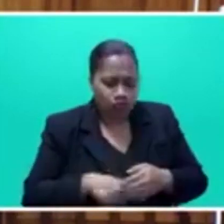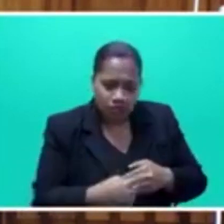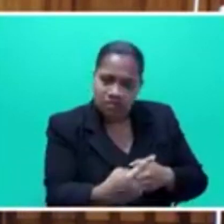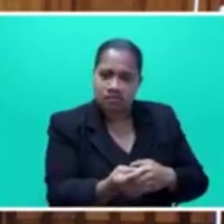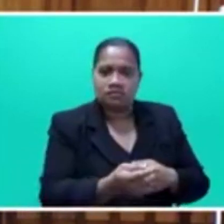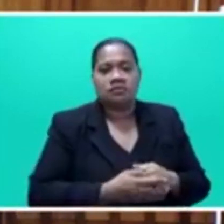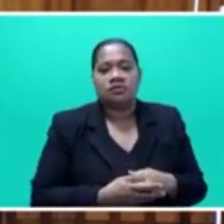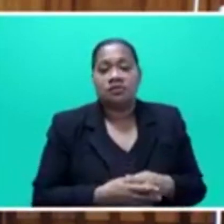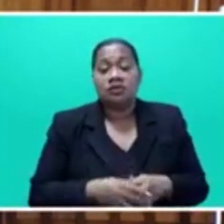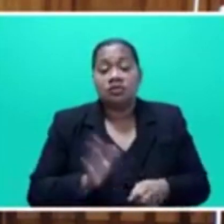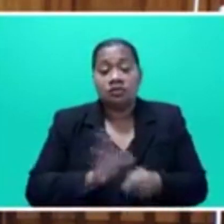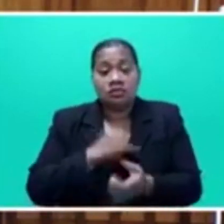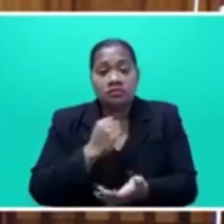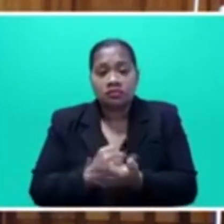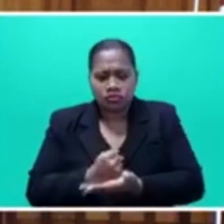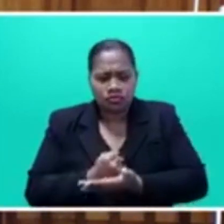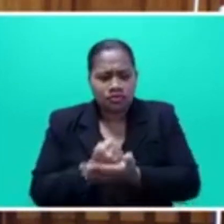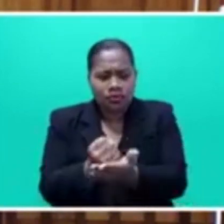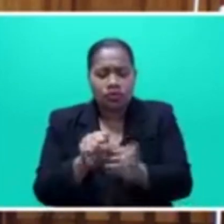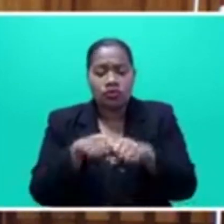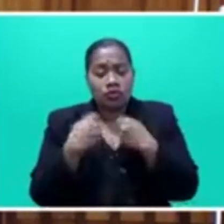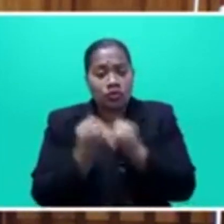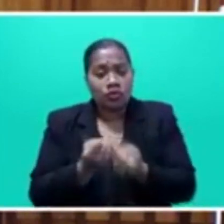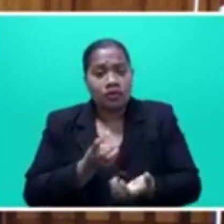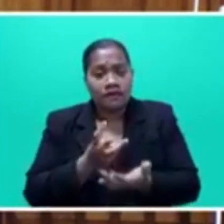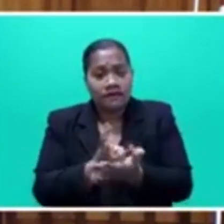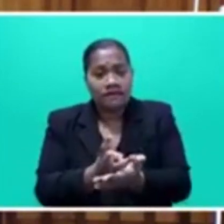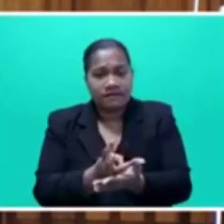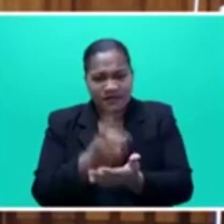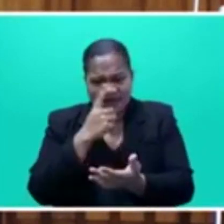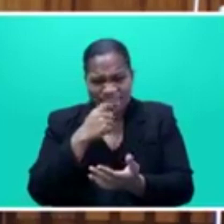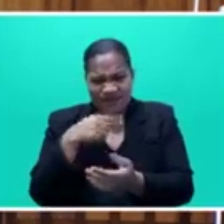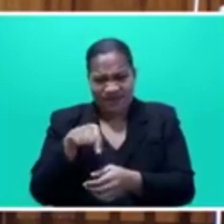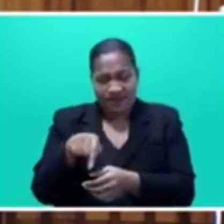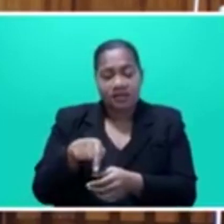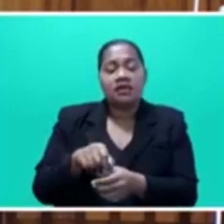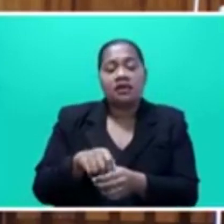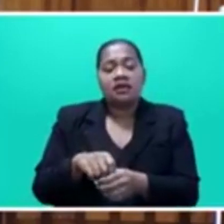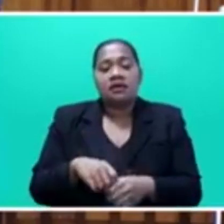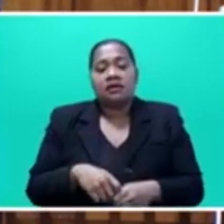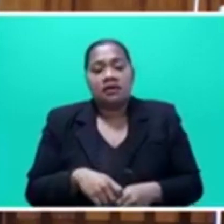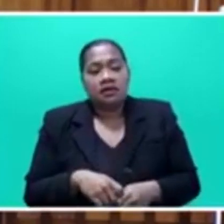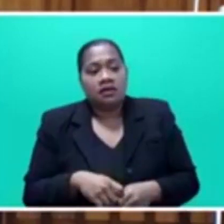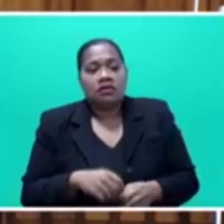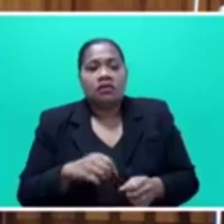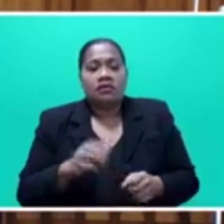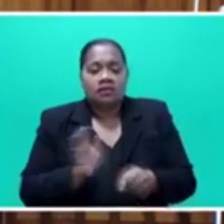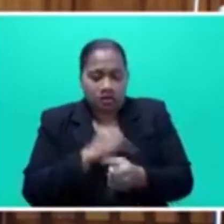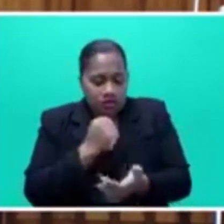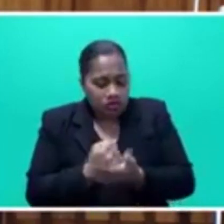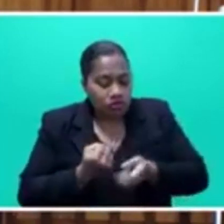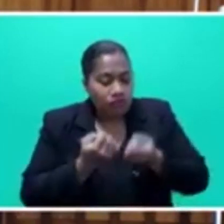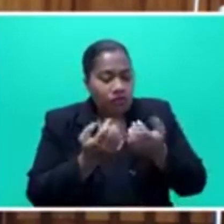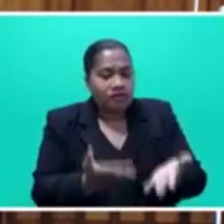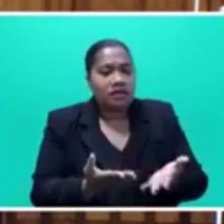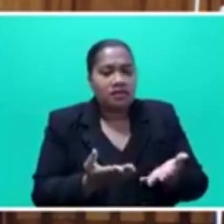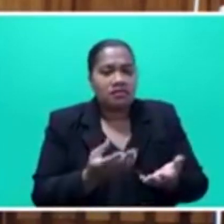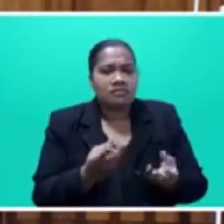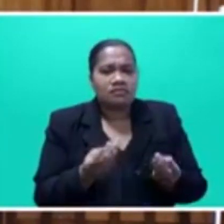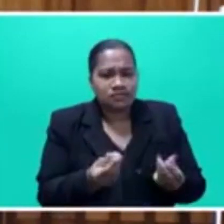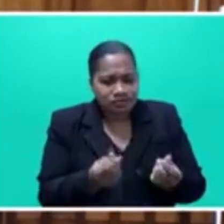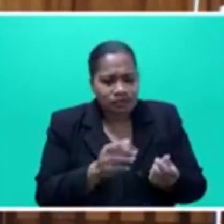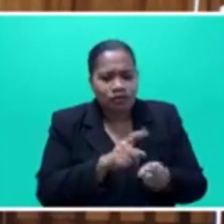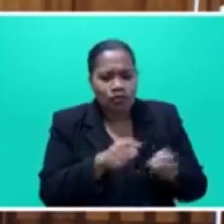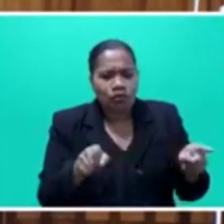build and support social welfare recipients, to ensure that we provide income support to those who have lost jobs. We provided, Mr. Speaker, sir,